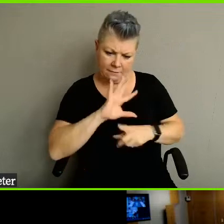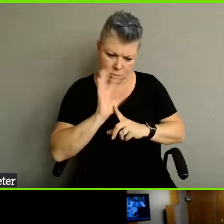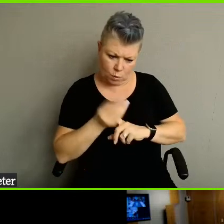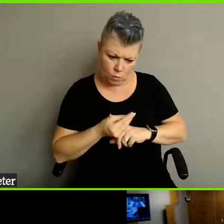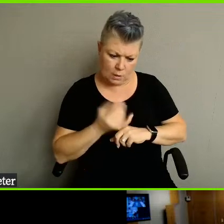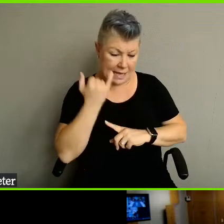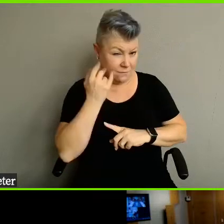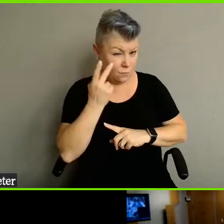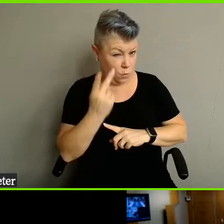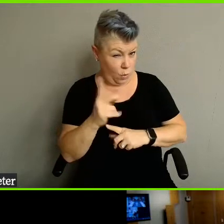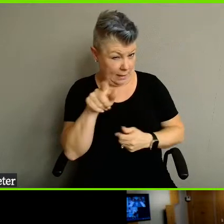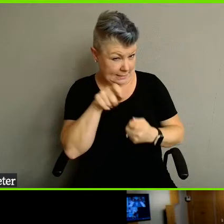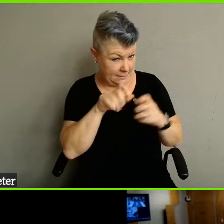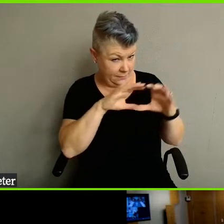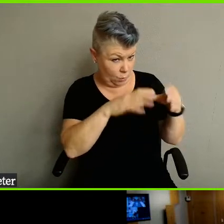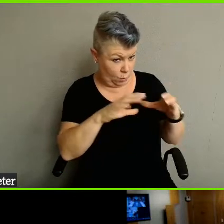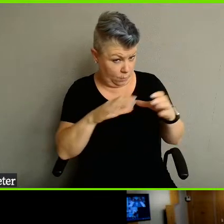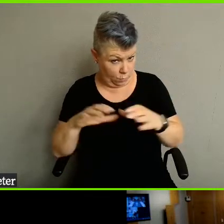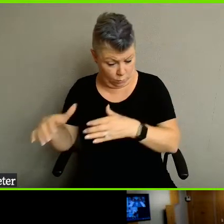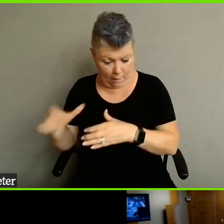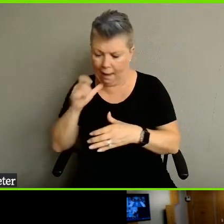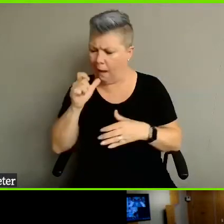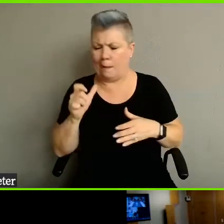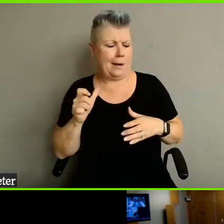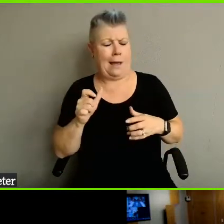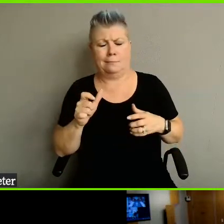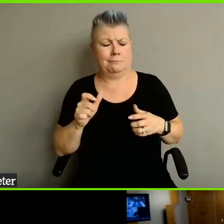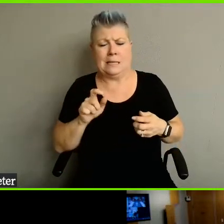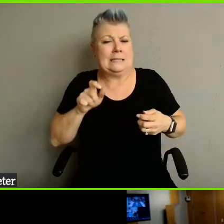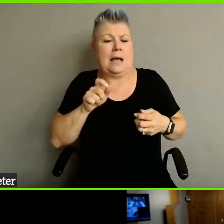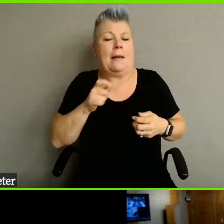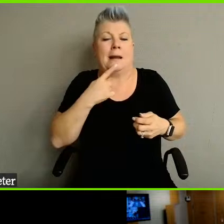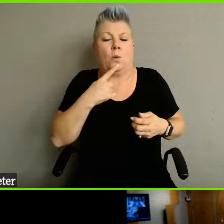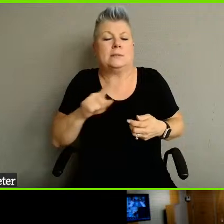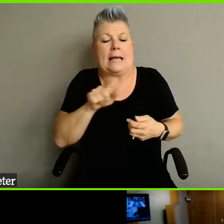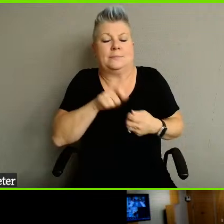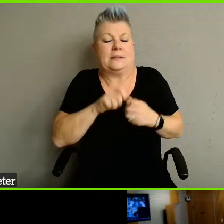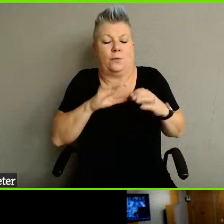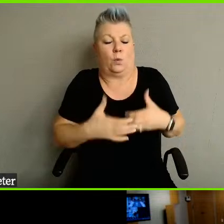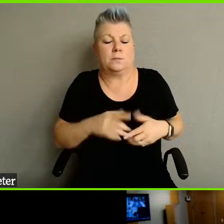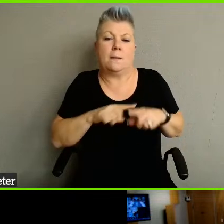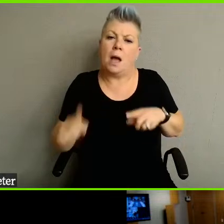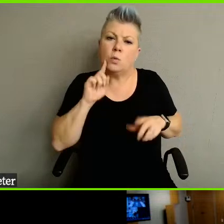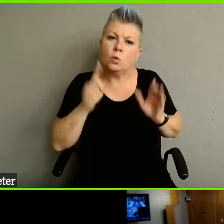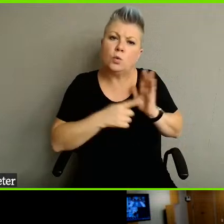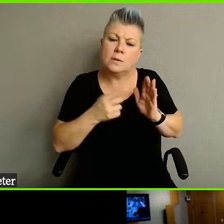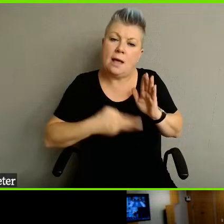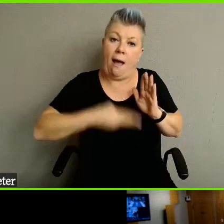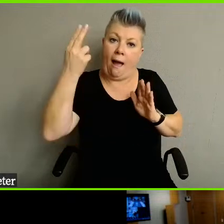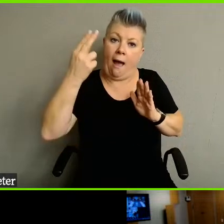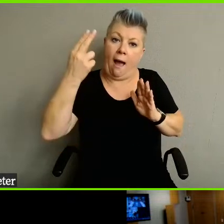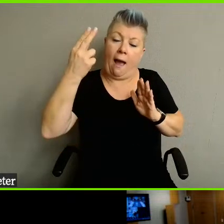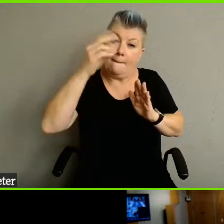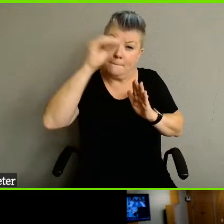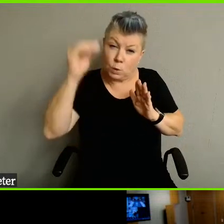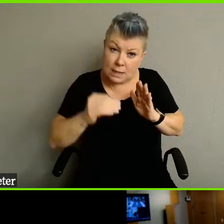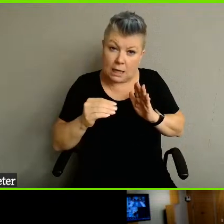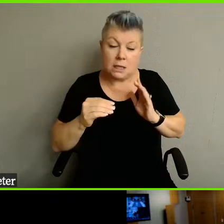look at certain groups, I'm not going to point out certain districts or anything, you'll see a high percentage